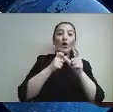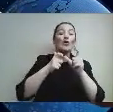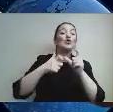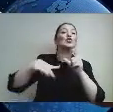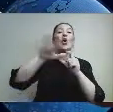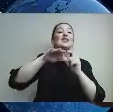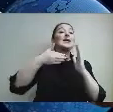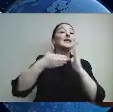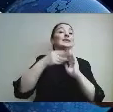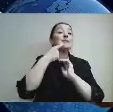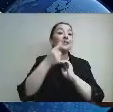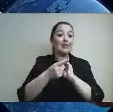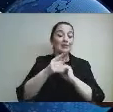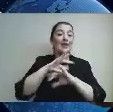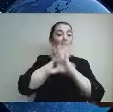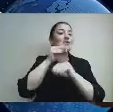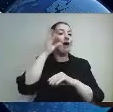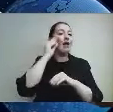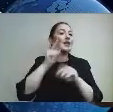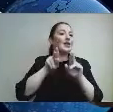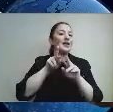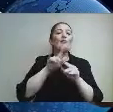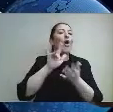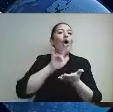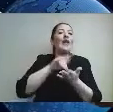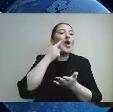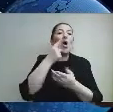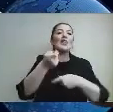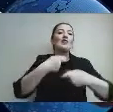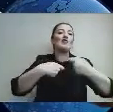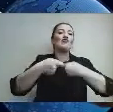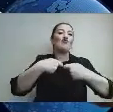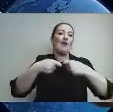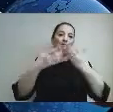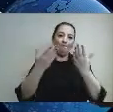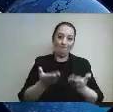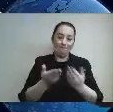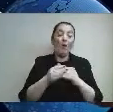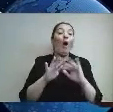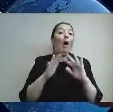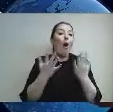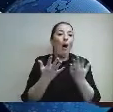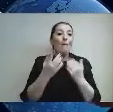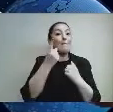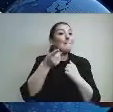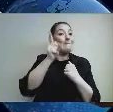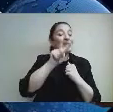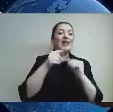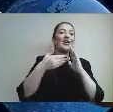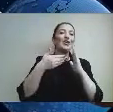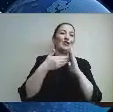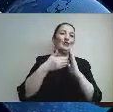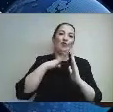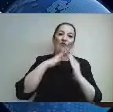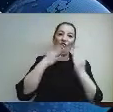institution and an entrepreneur. And that entrepreneur is a bit different from the others because